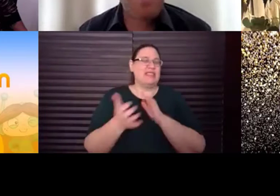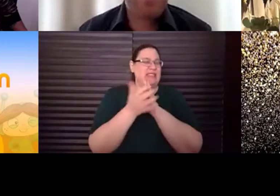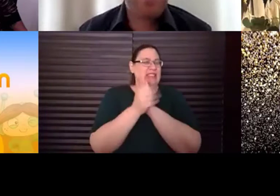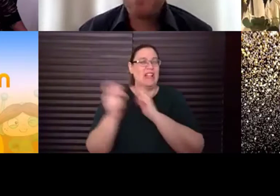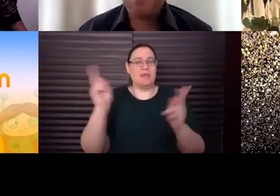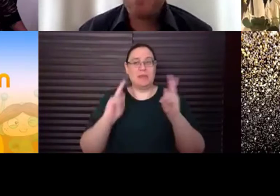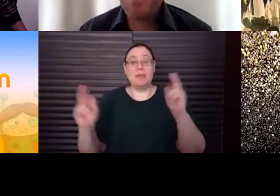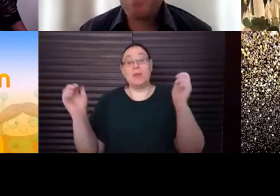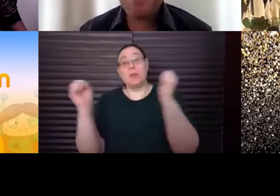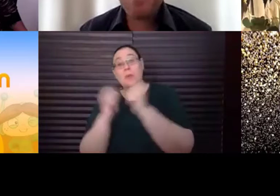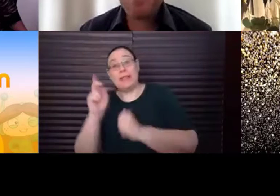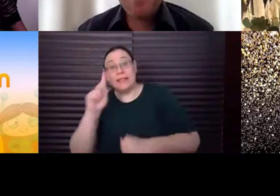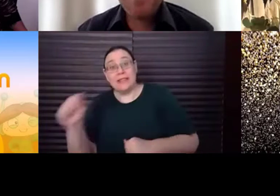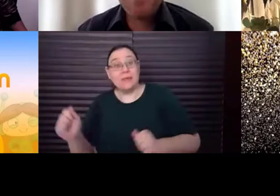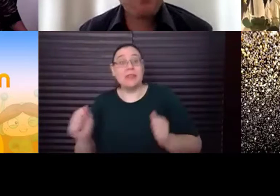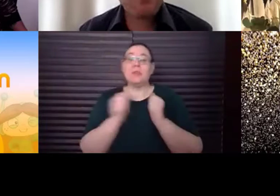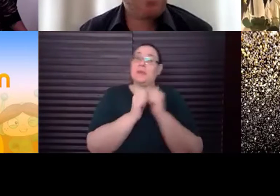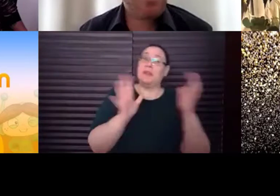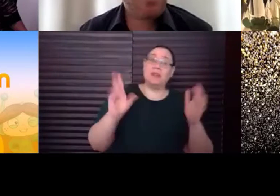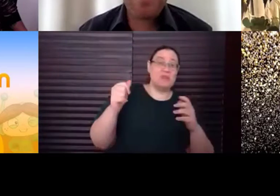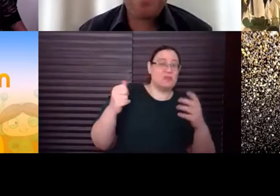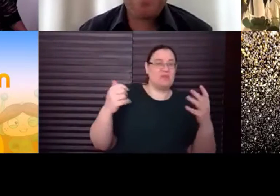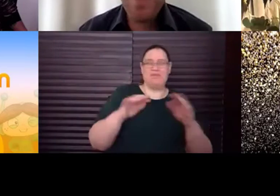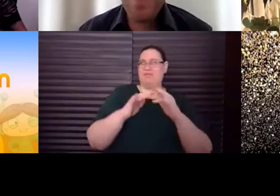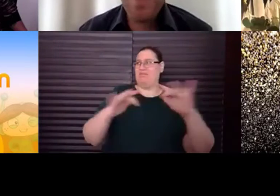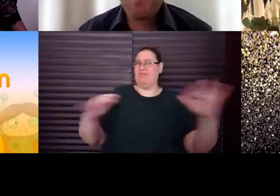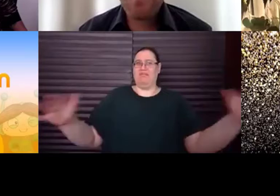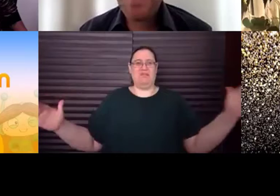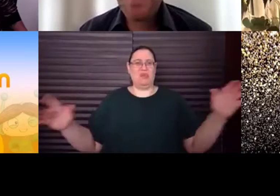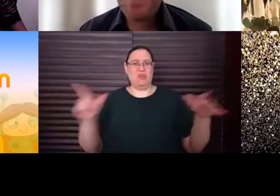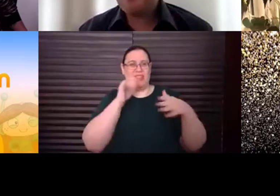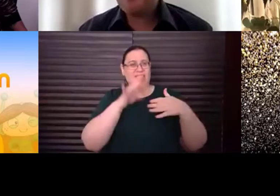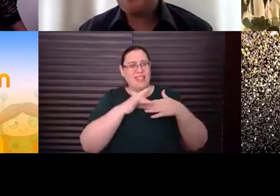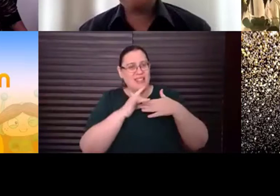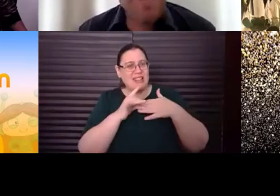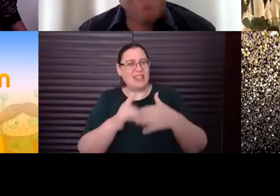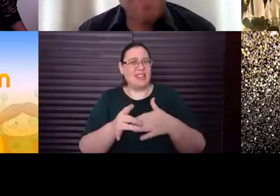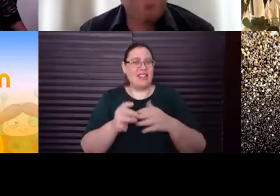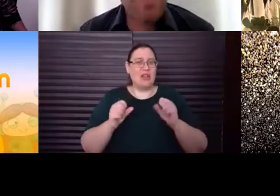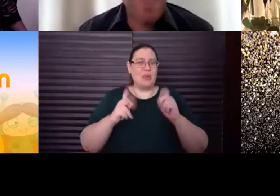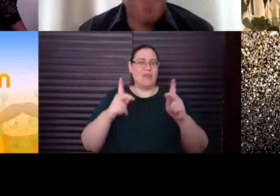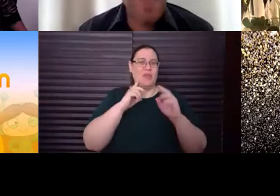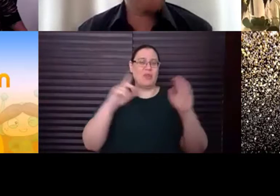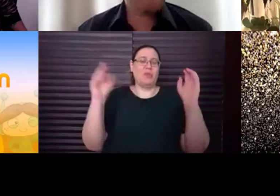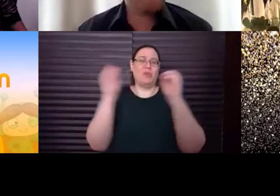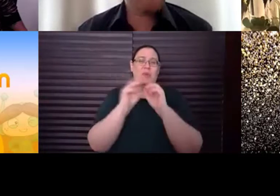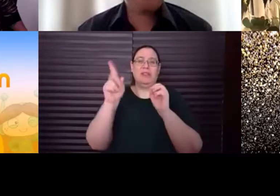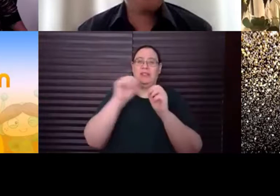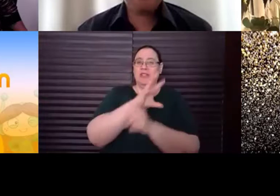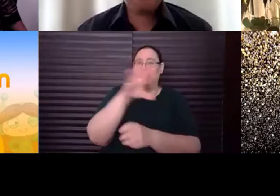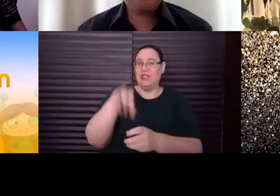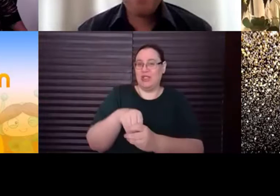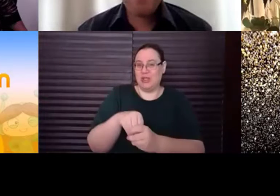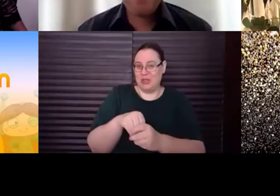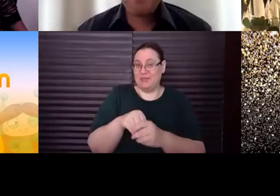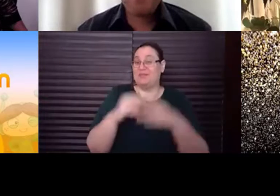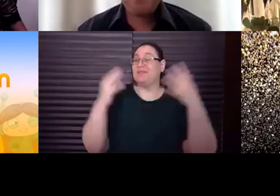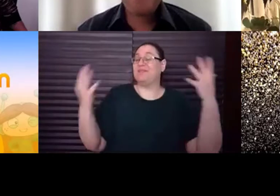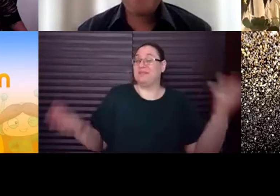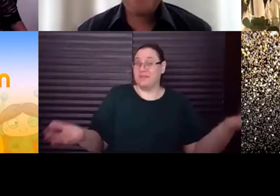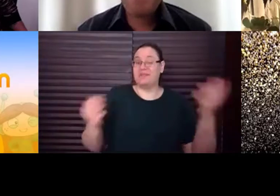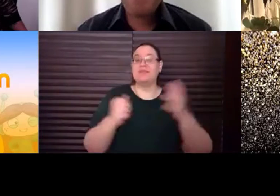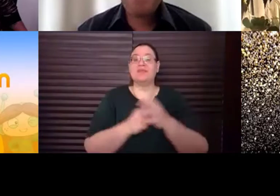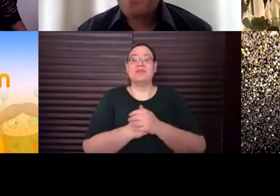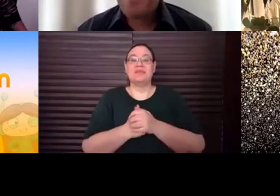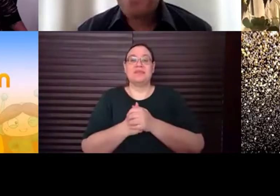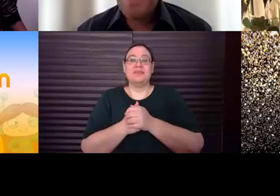and without disabilities that are truly leading the way for more disability inclusion. So I am going to